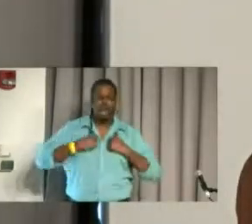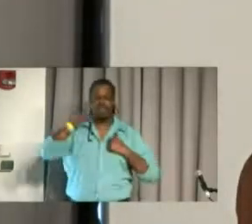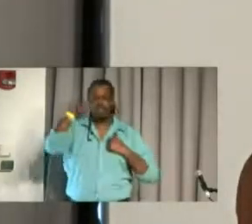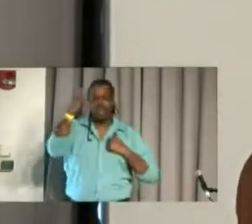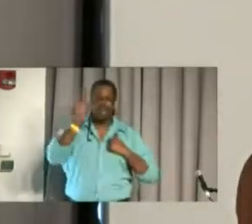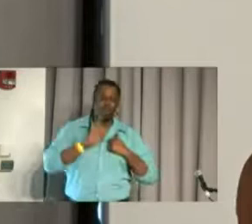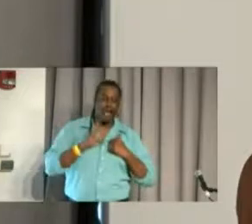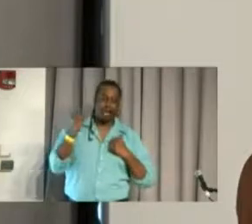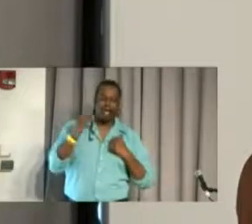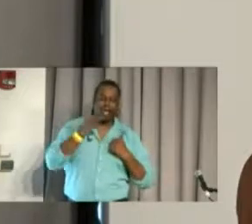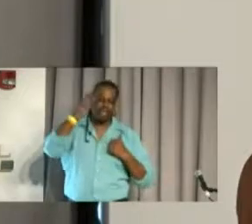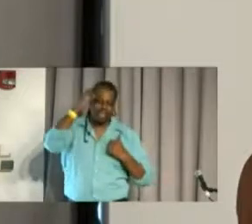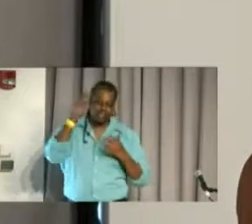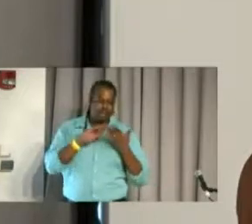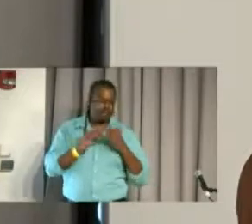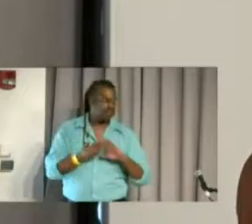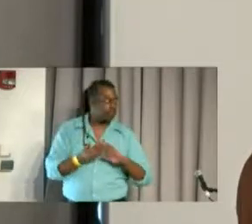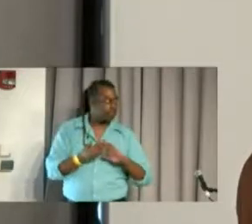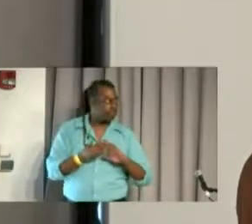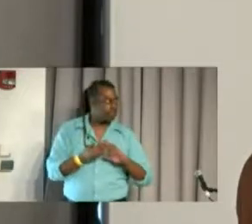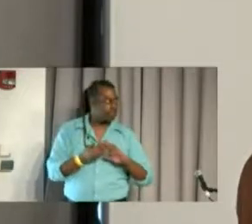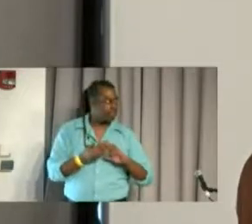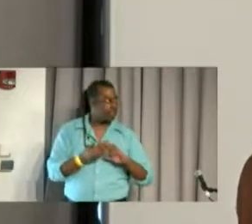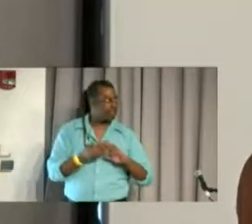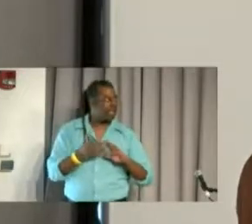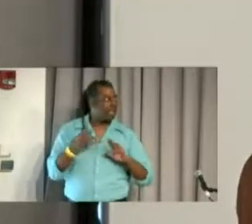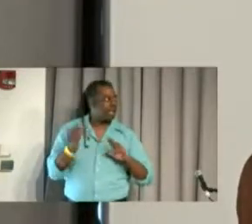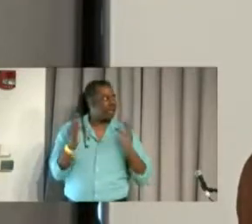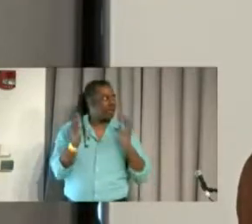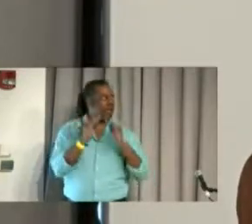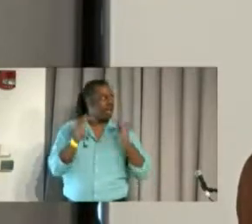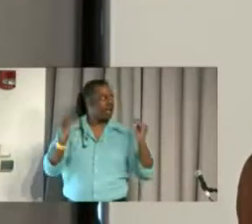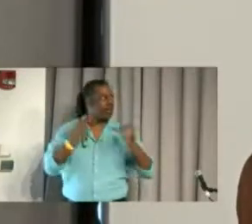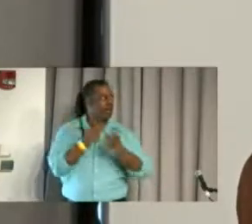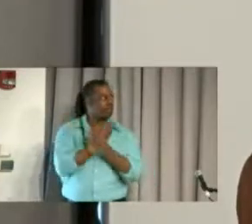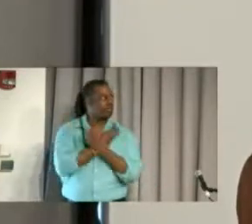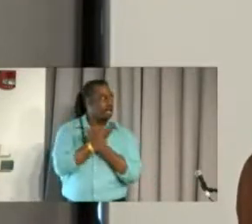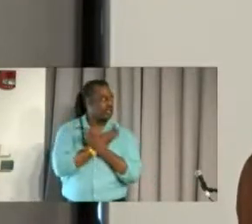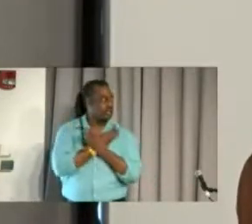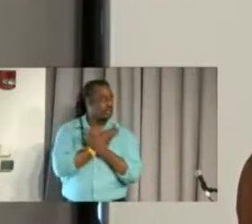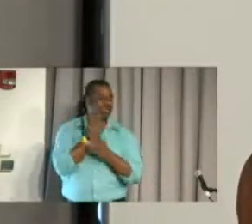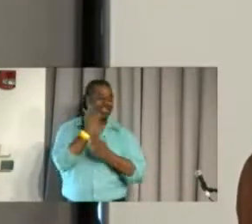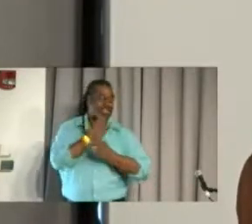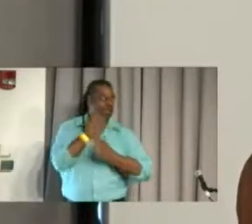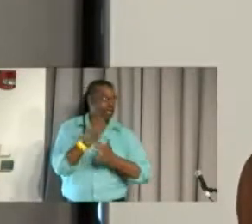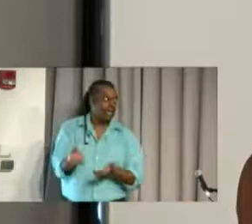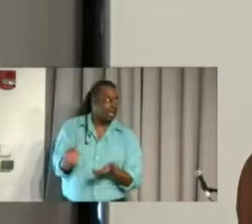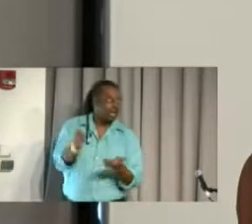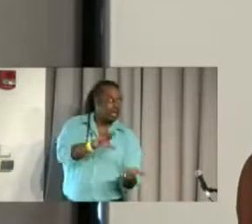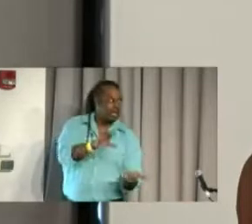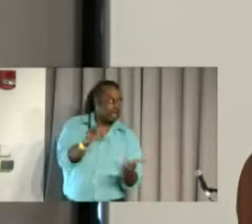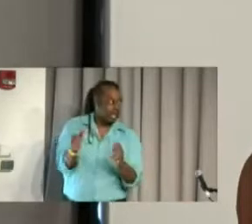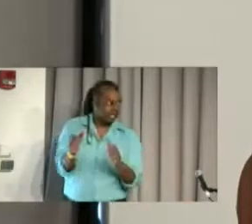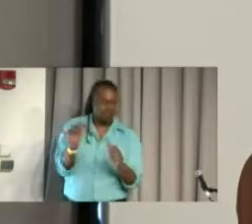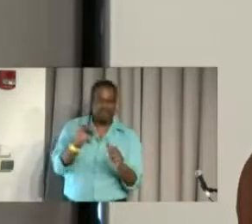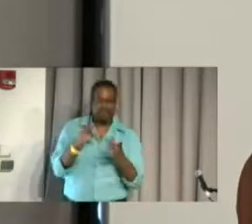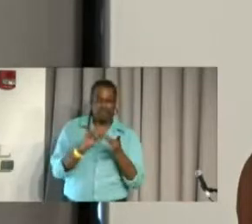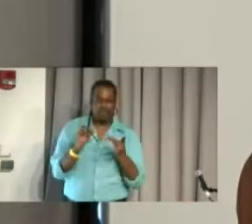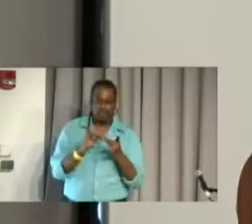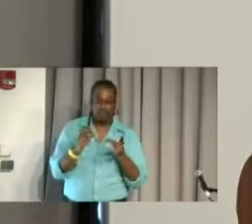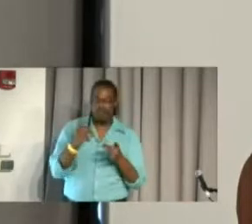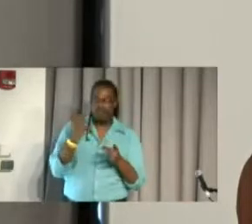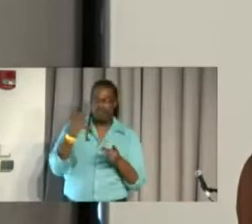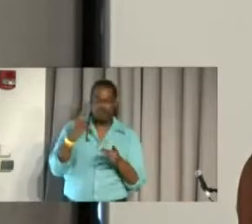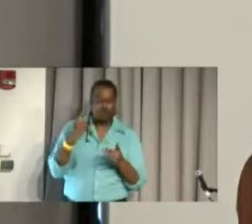communities? And the level of toxicity which has been dumped every day, as you mentioned, for the last 500